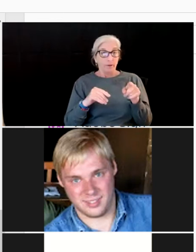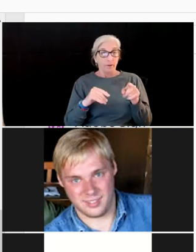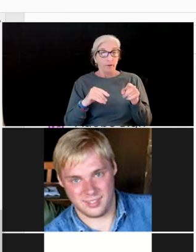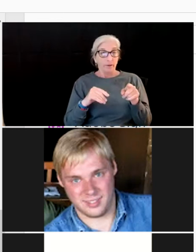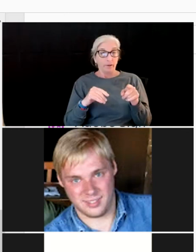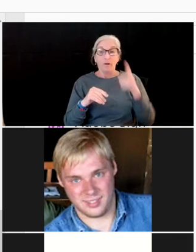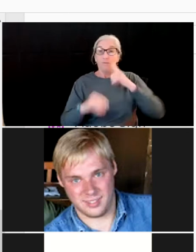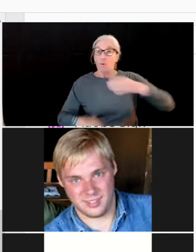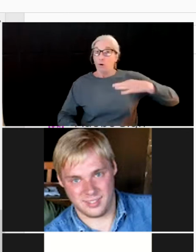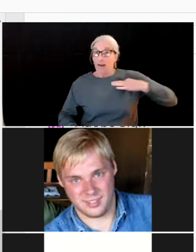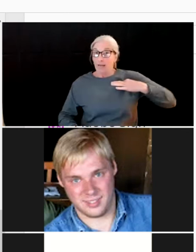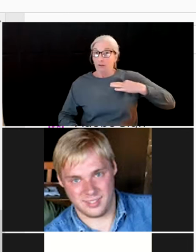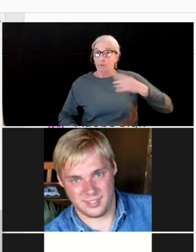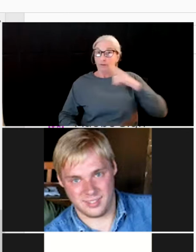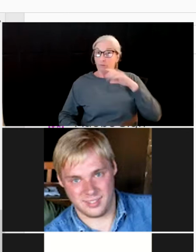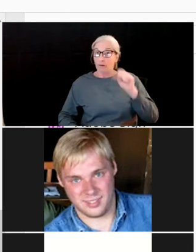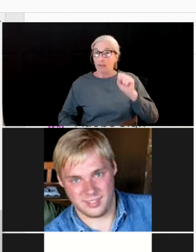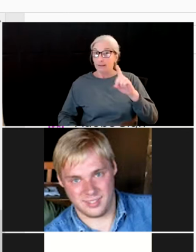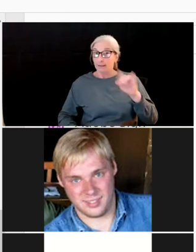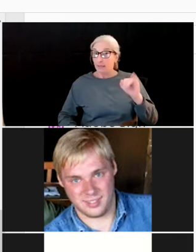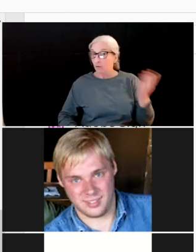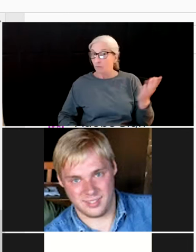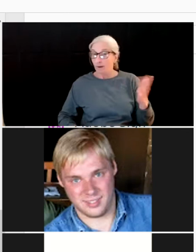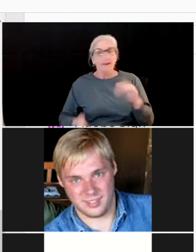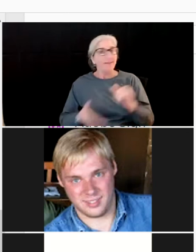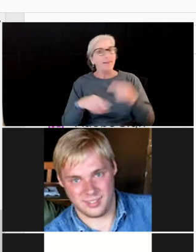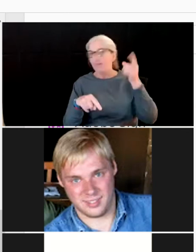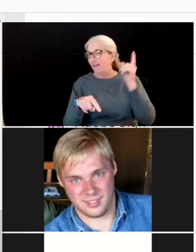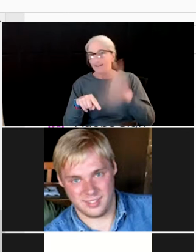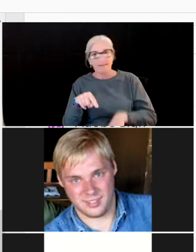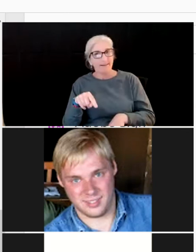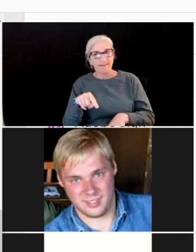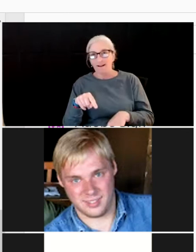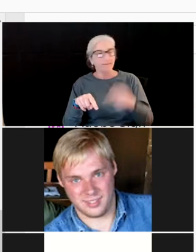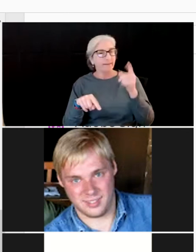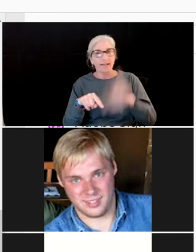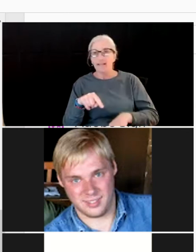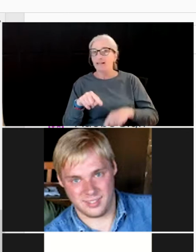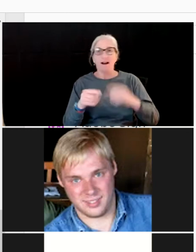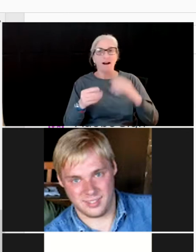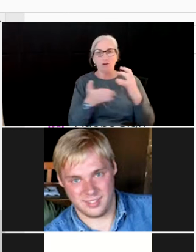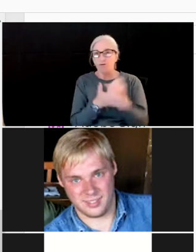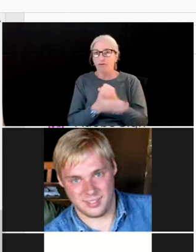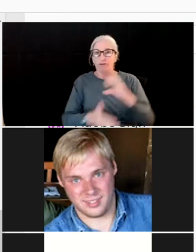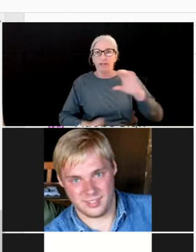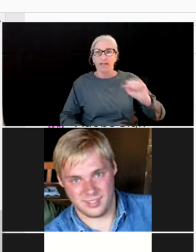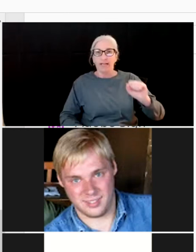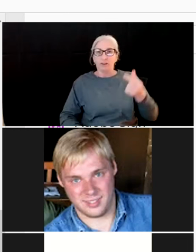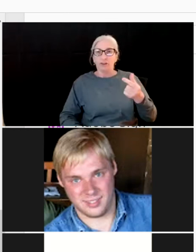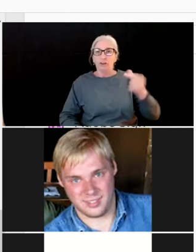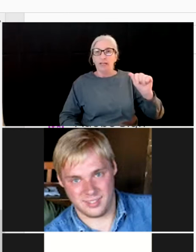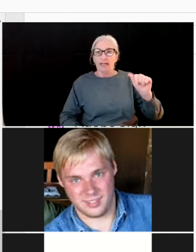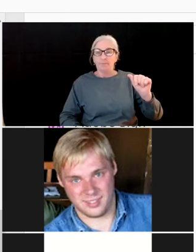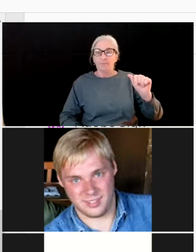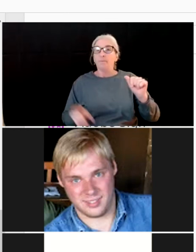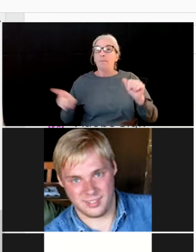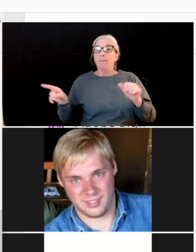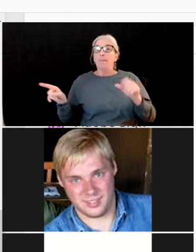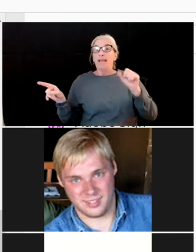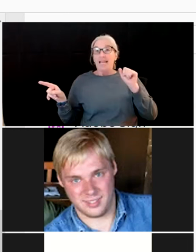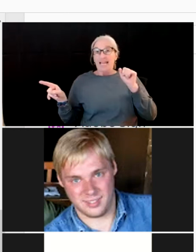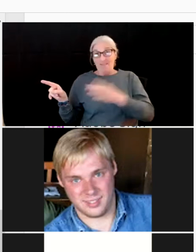eligibility for SSDI is that they cannot perform SGA. Or if you're talking about a dependent that's getting benefits on the record